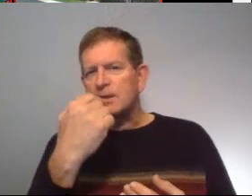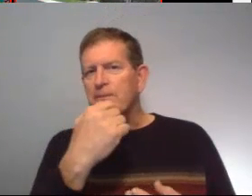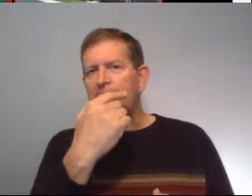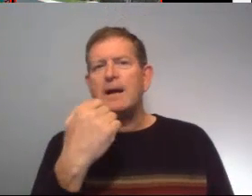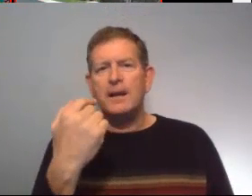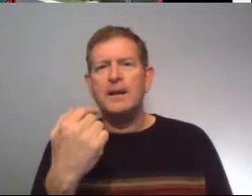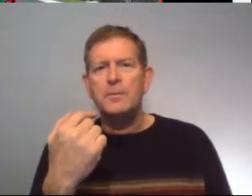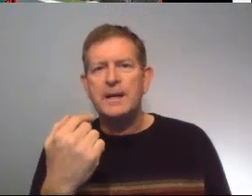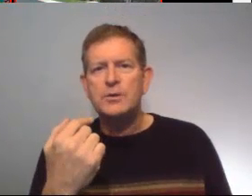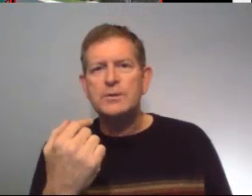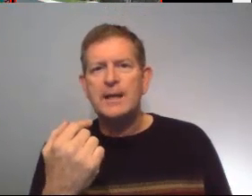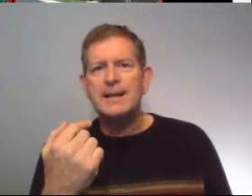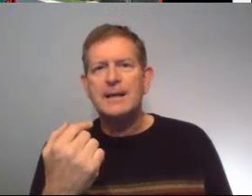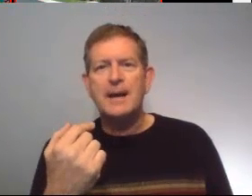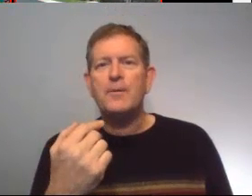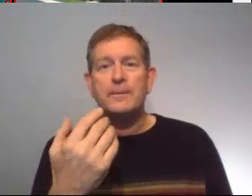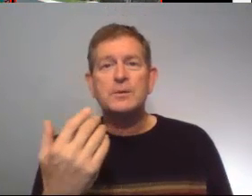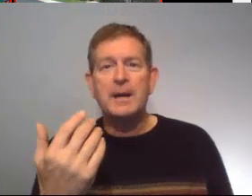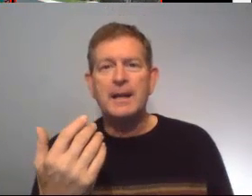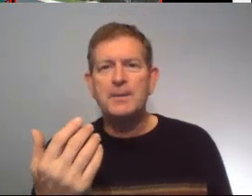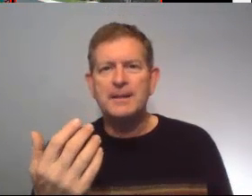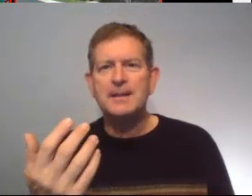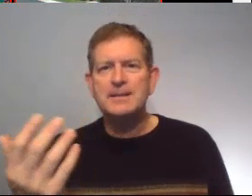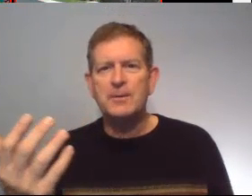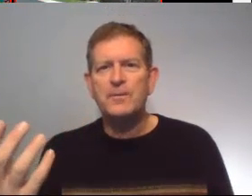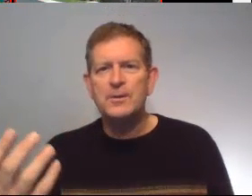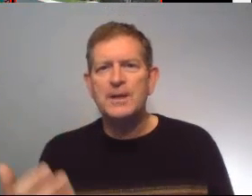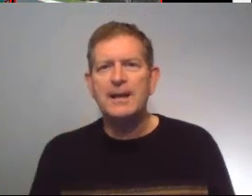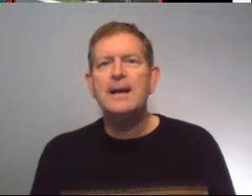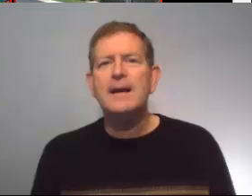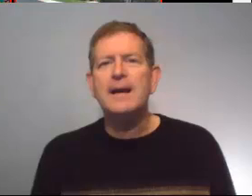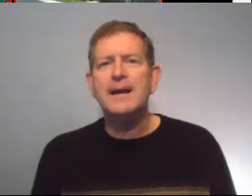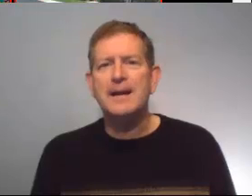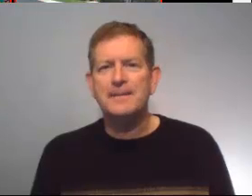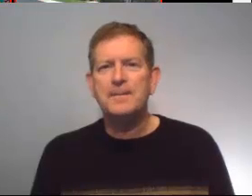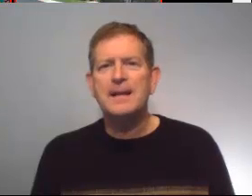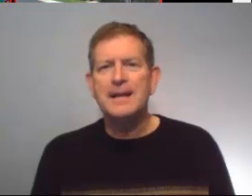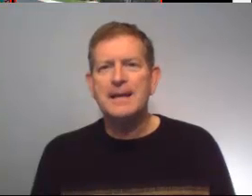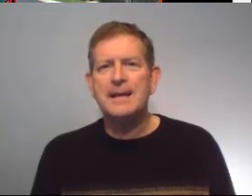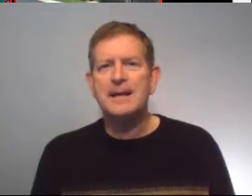essence, smile a little bit as you say it. I don't know if I'm smiling, but that's what it feels like.